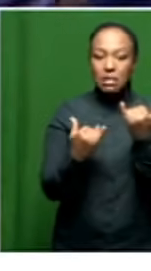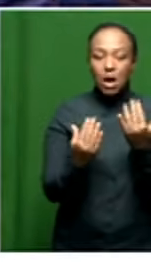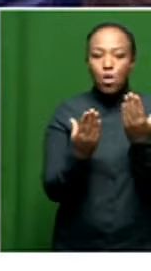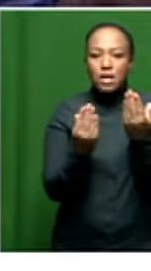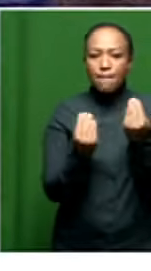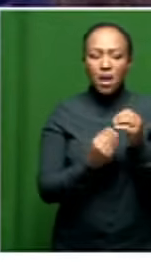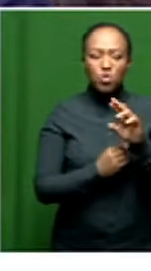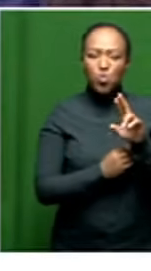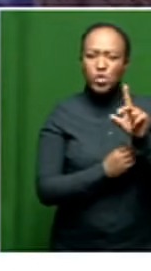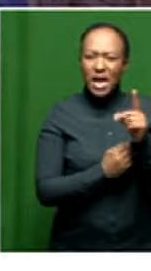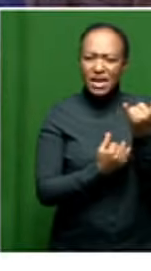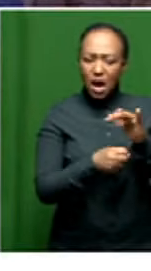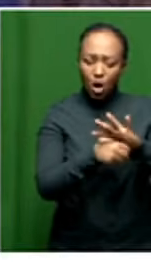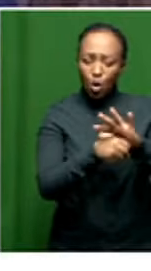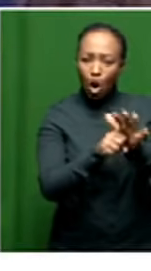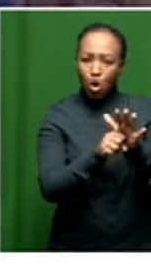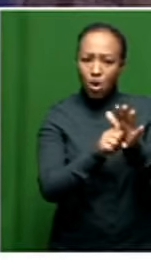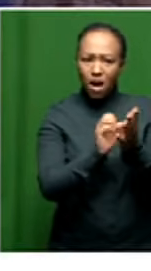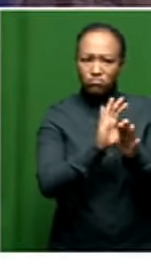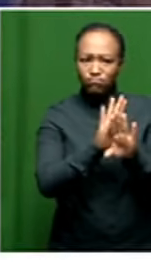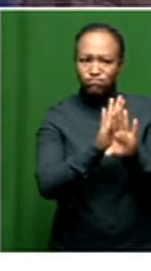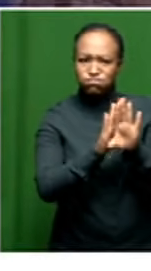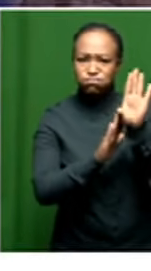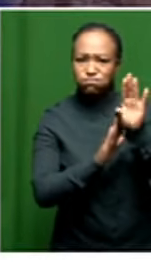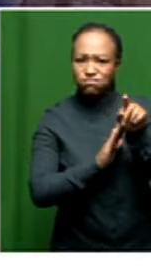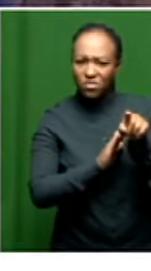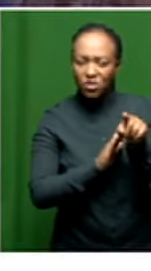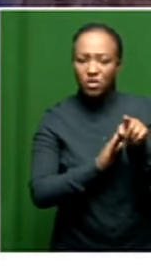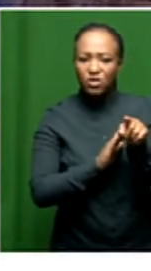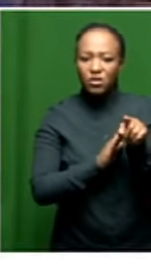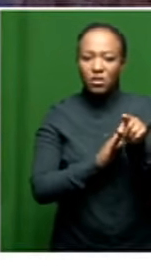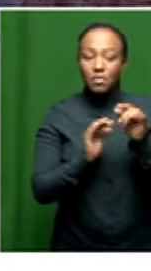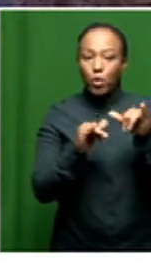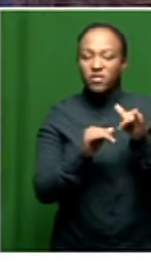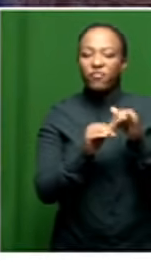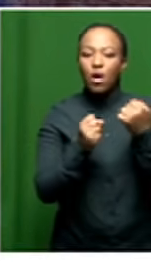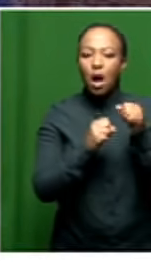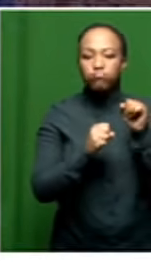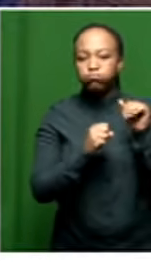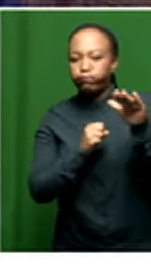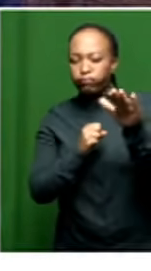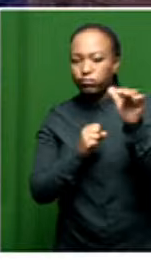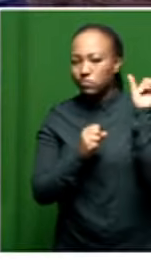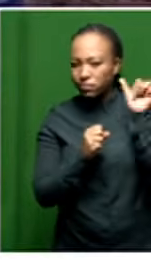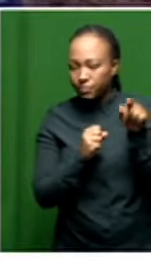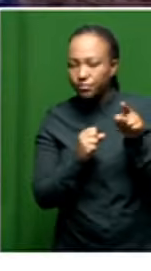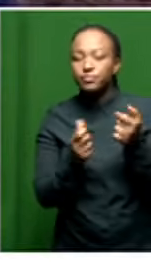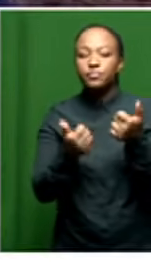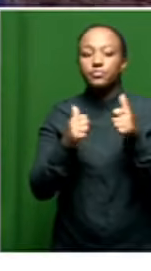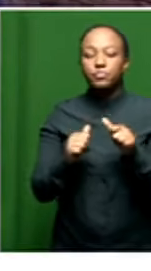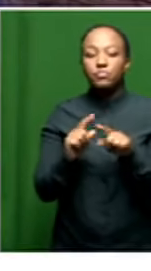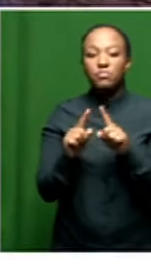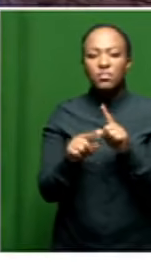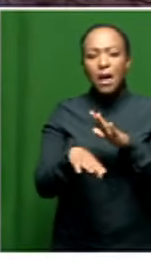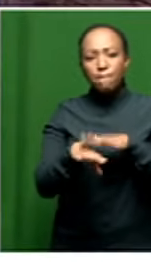the UK. The variant, just wait for the car to go past, and a bit of a sort of a